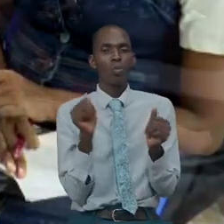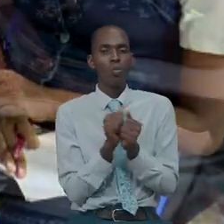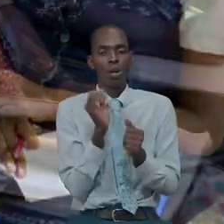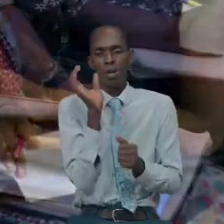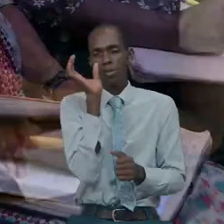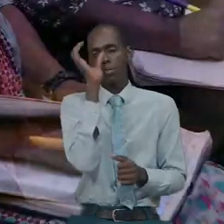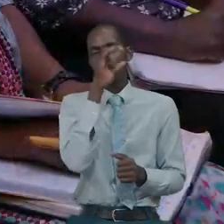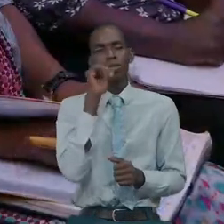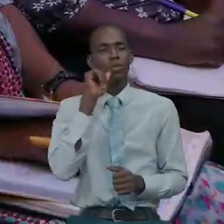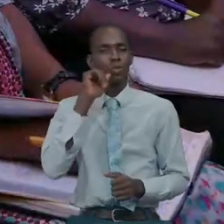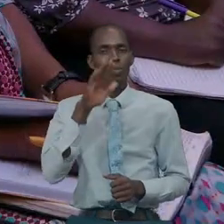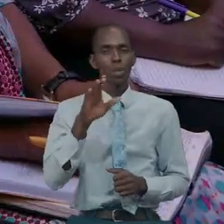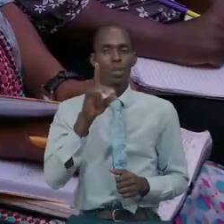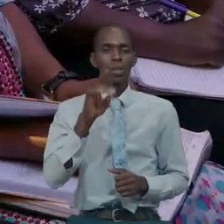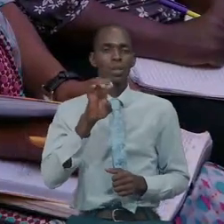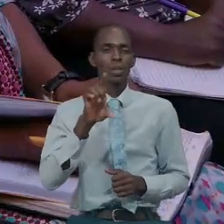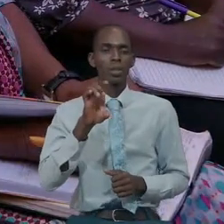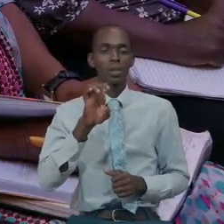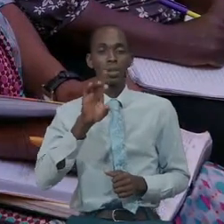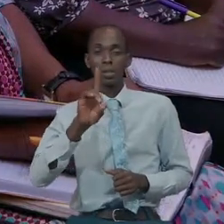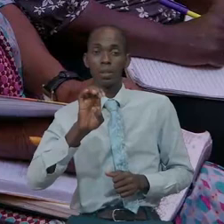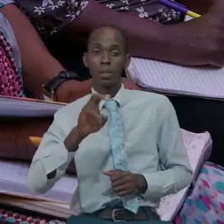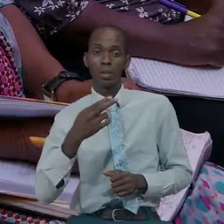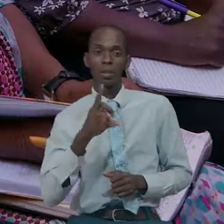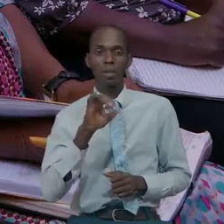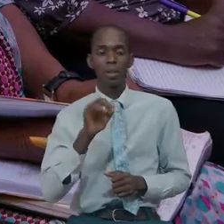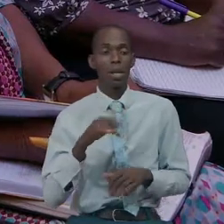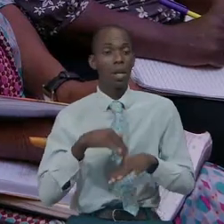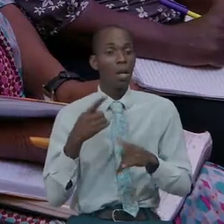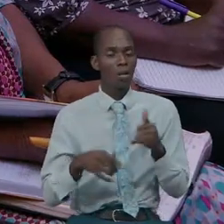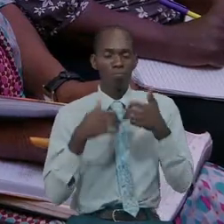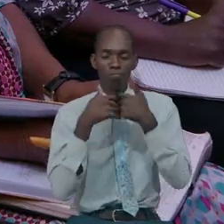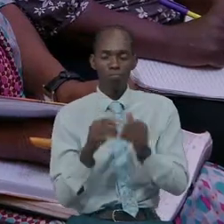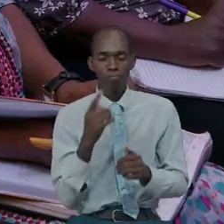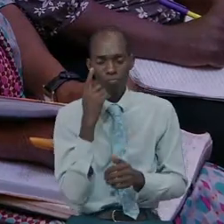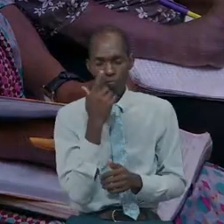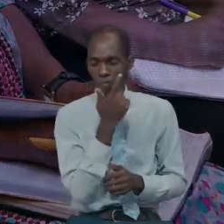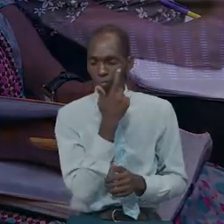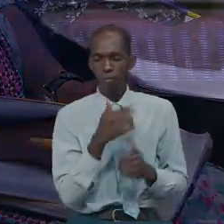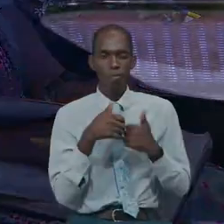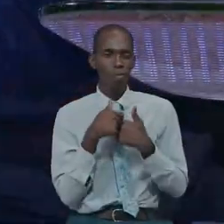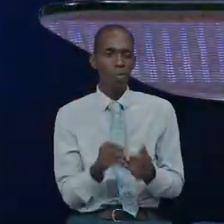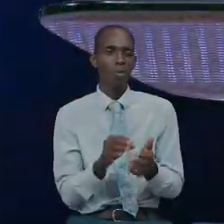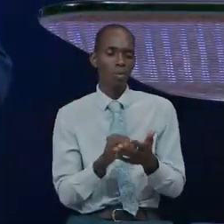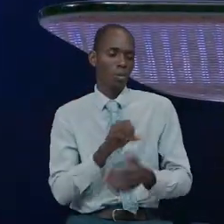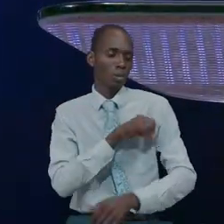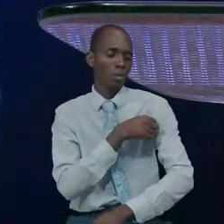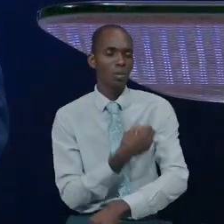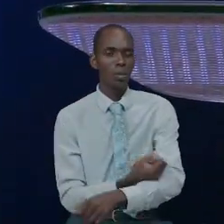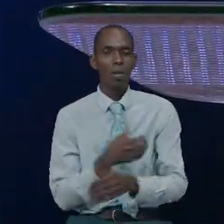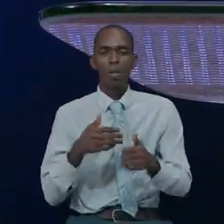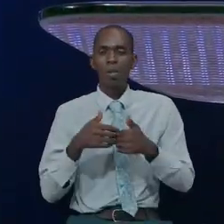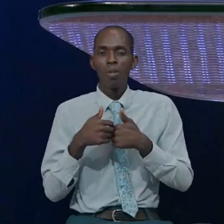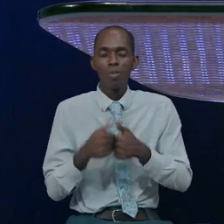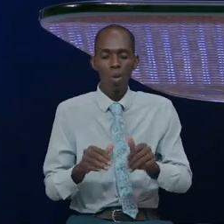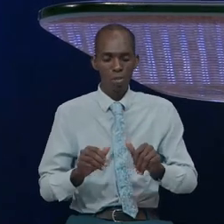strange woman. And eventually, he lost his sight. He lost his strength. He lost the